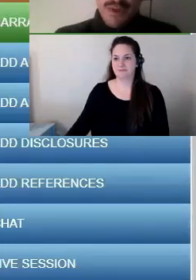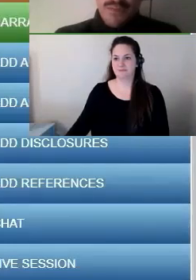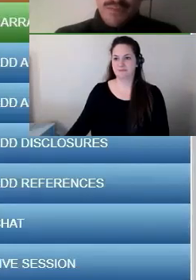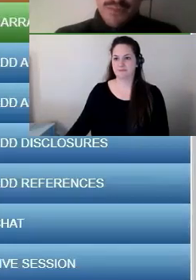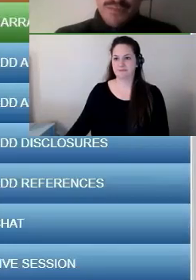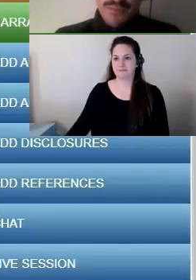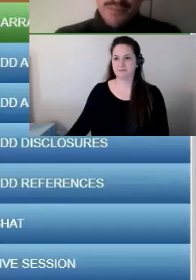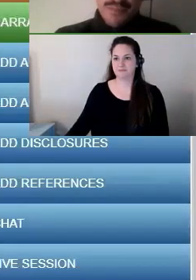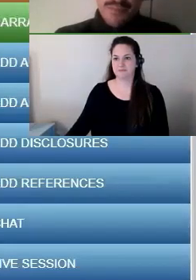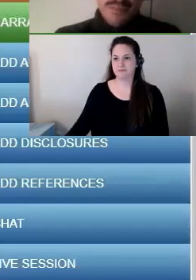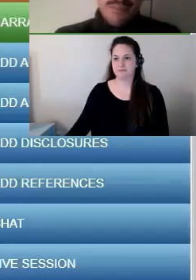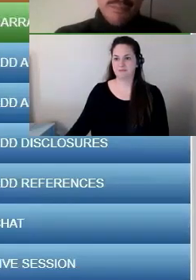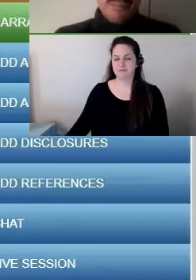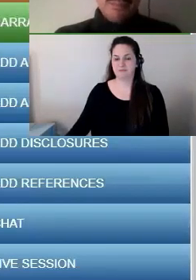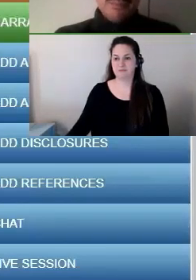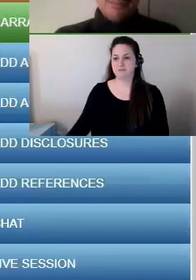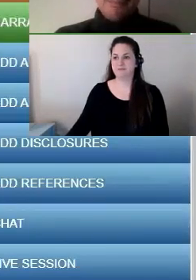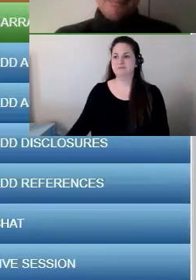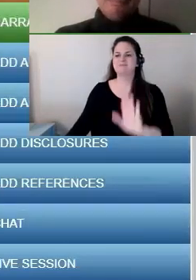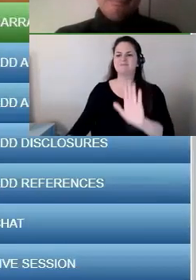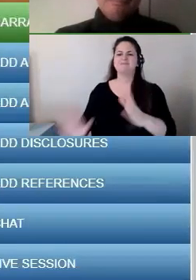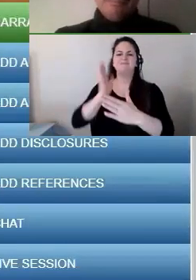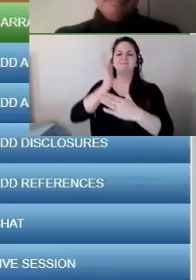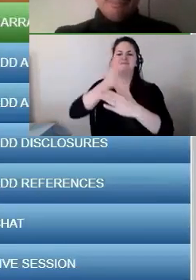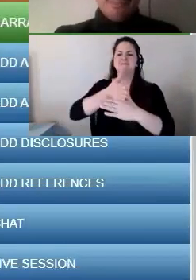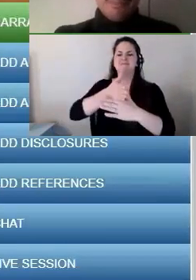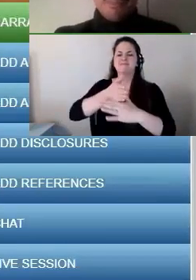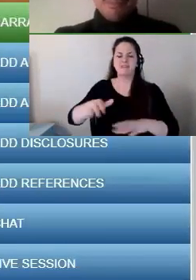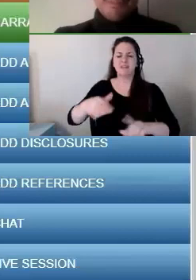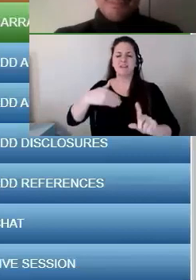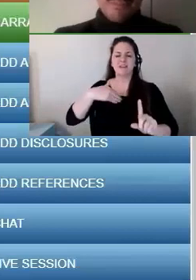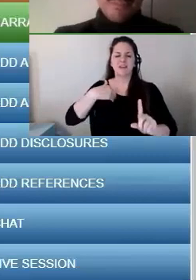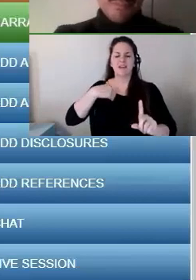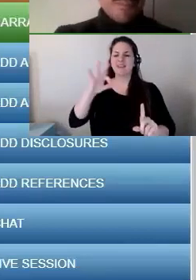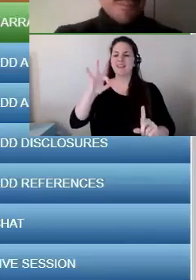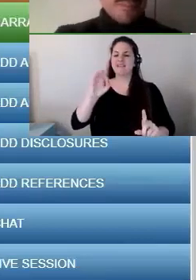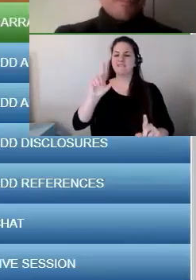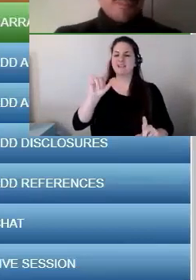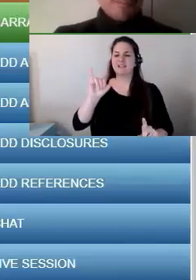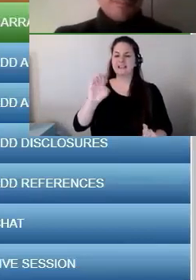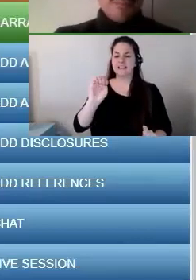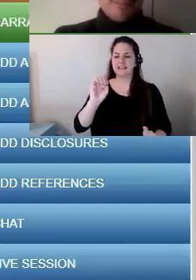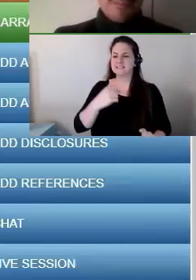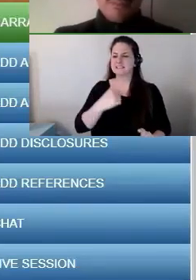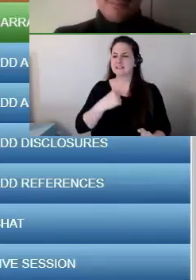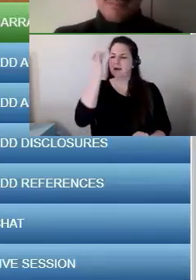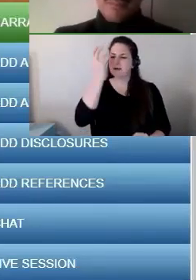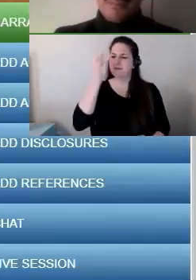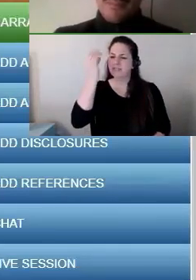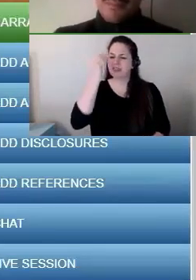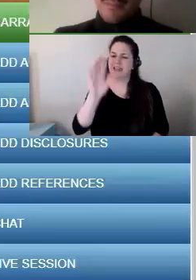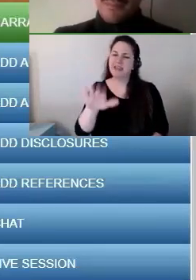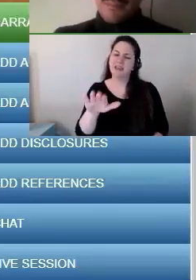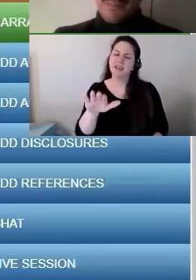Like so. Isaac, I'm just thinking two things. This is Felice.